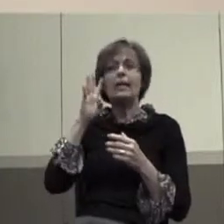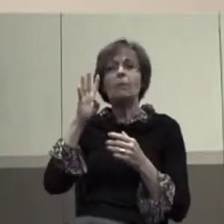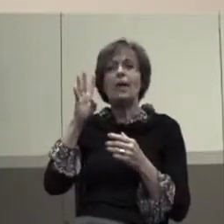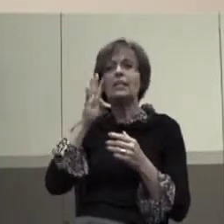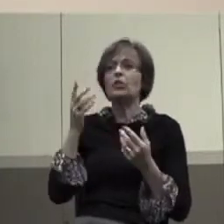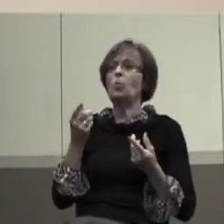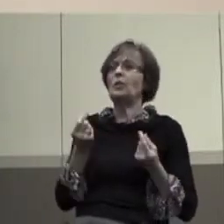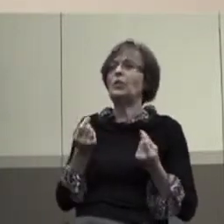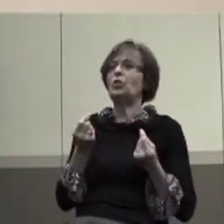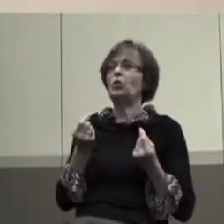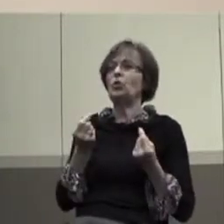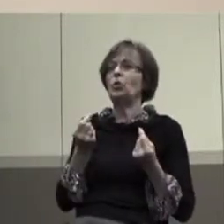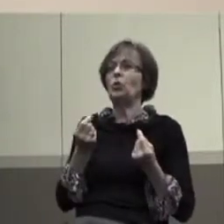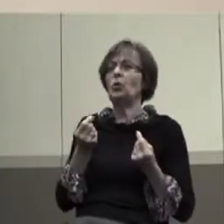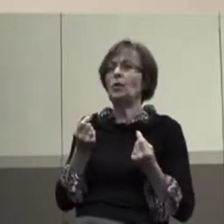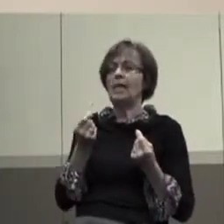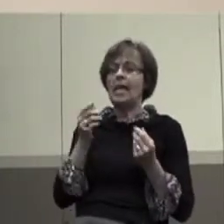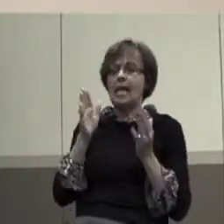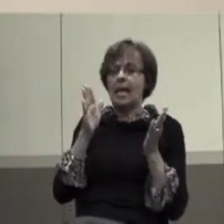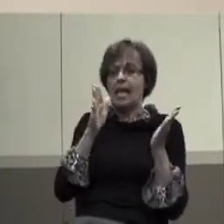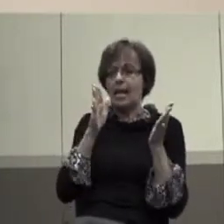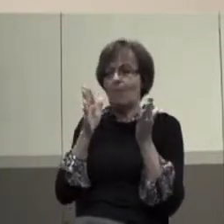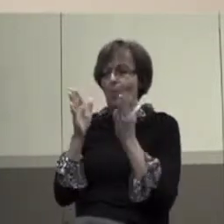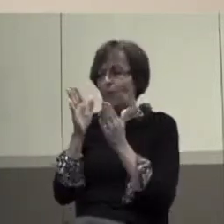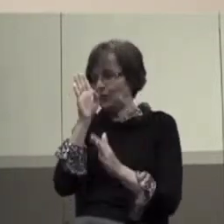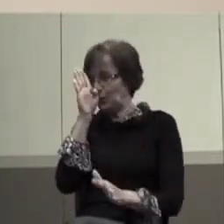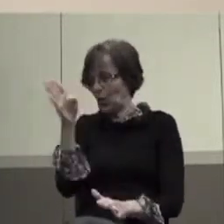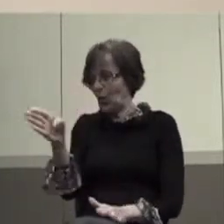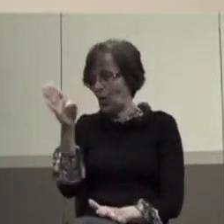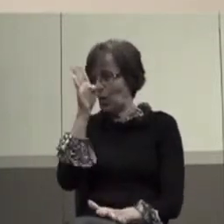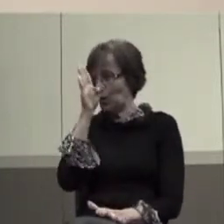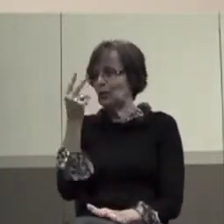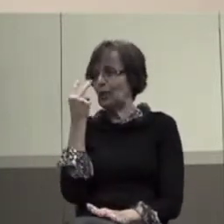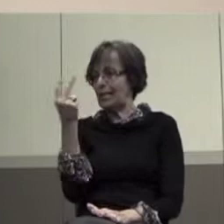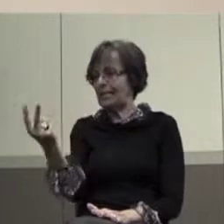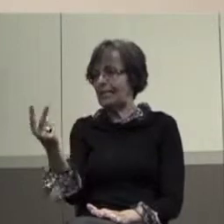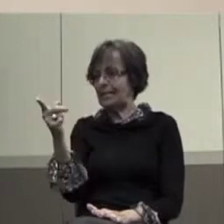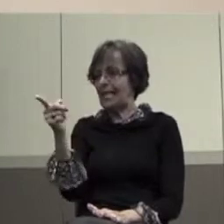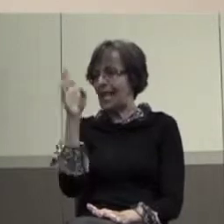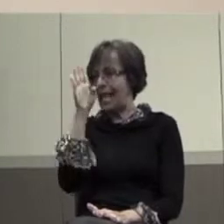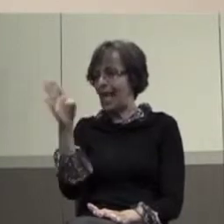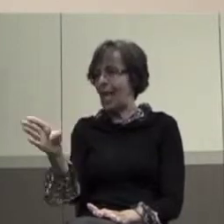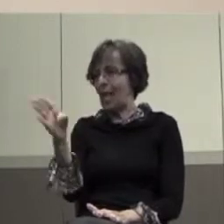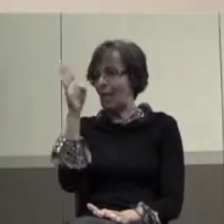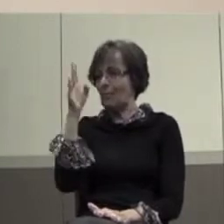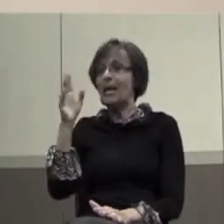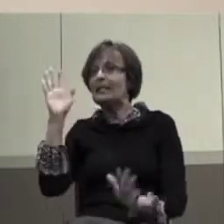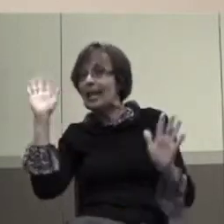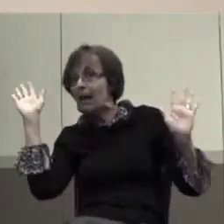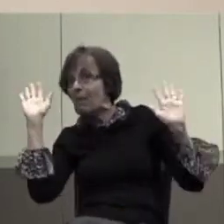he do? I'll get in a better line of you. He moves a little to the side where I can see you. In case you couldn't see me here, I'm